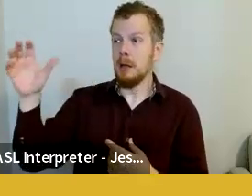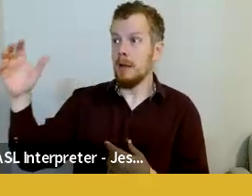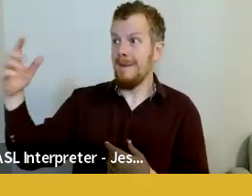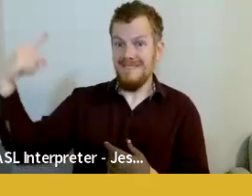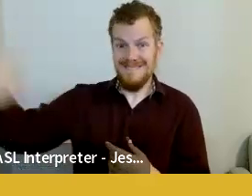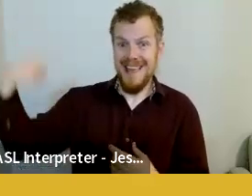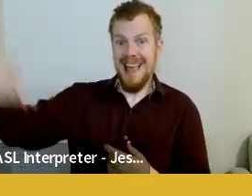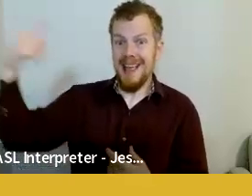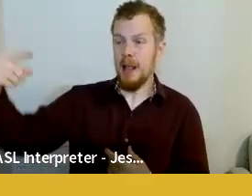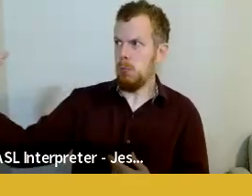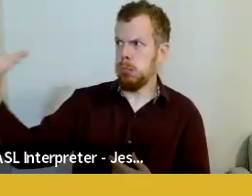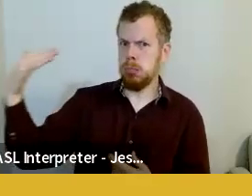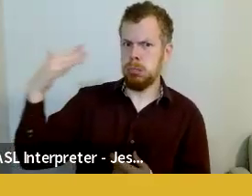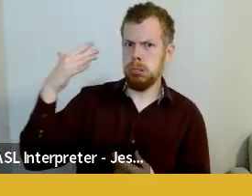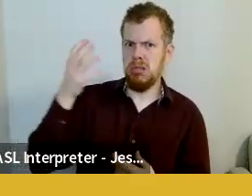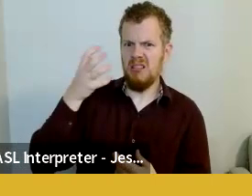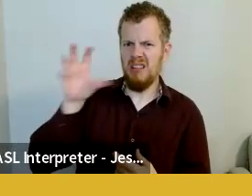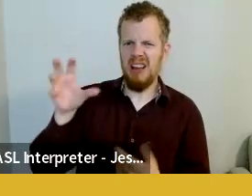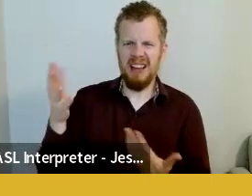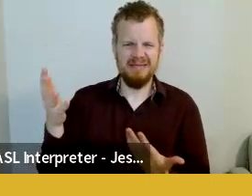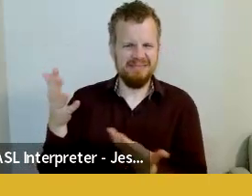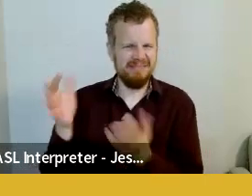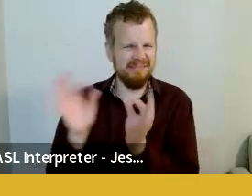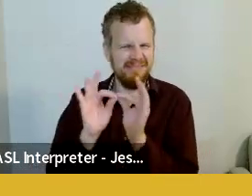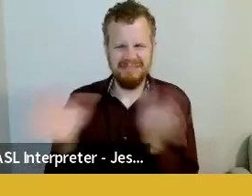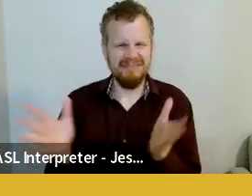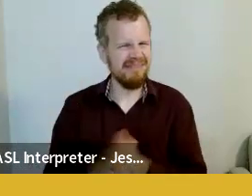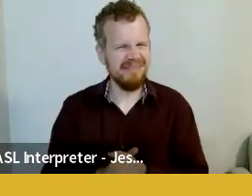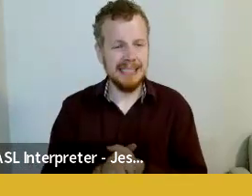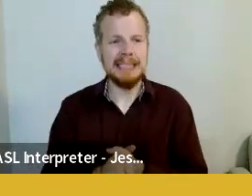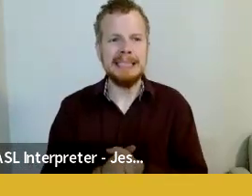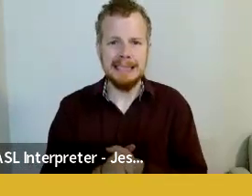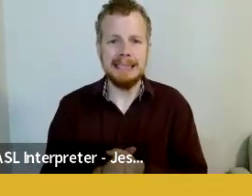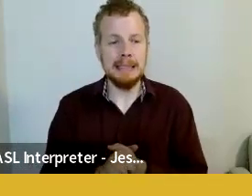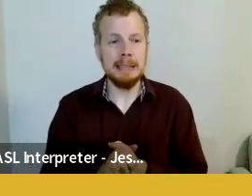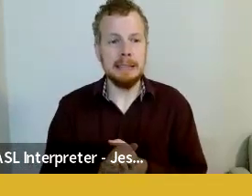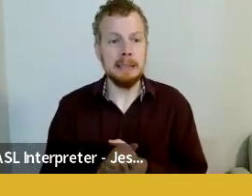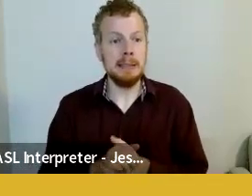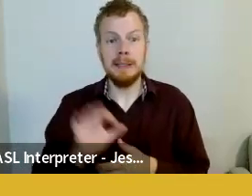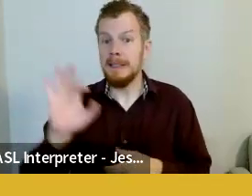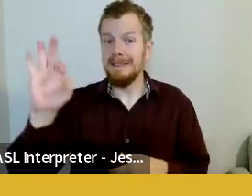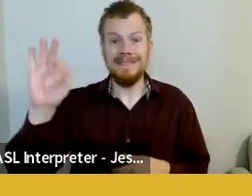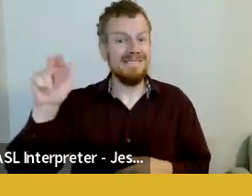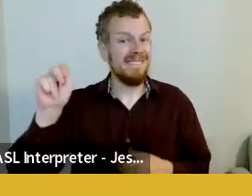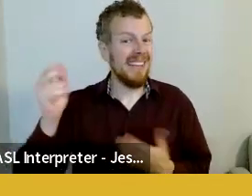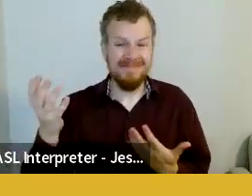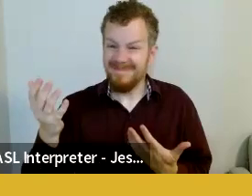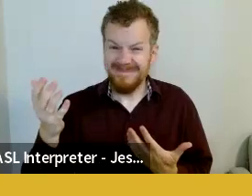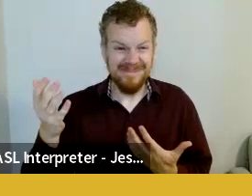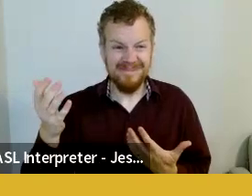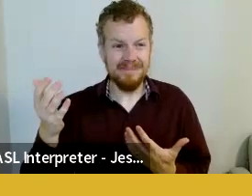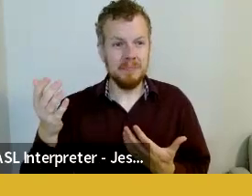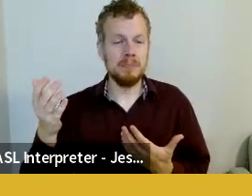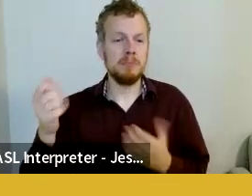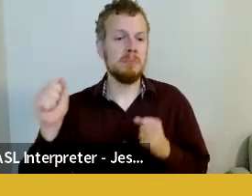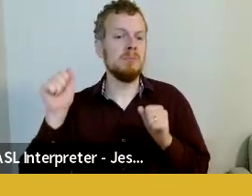air. So essentially, it's not doing anything for us. So another alternative that we can do if the fan isn't working is we can always spend some